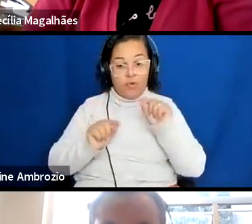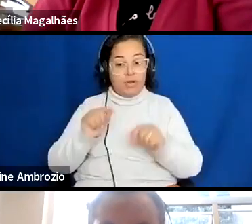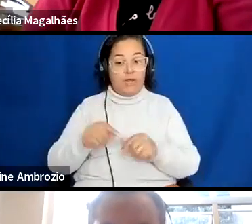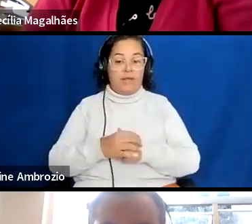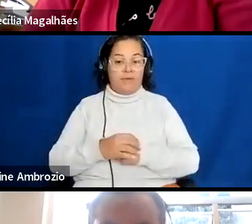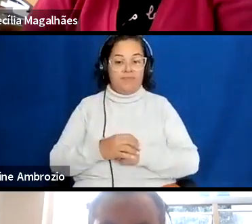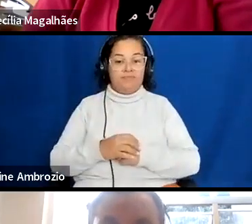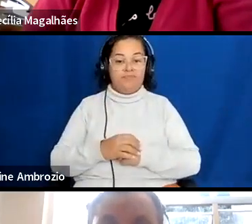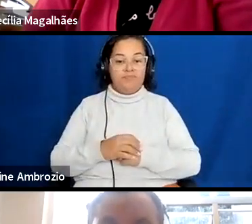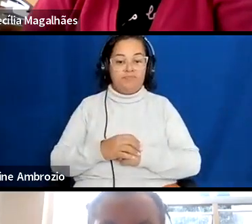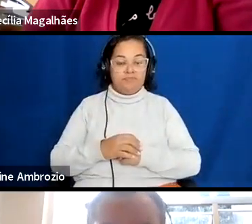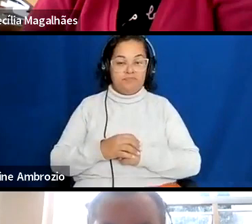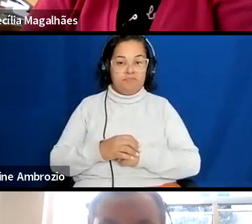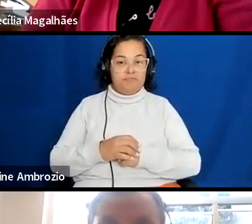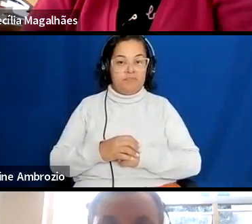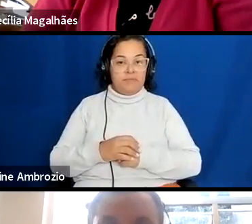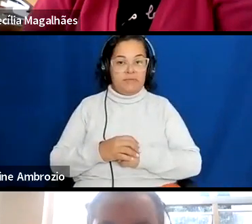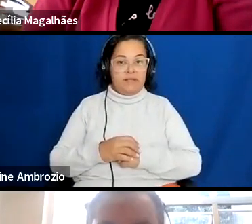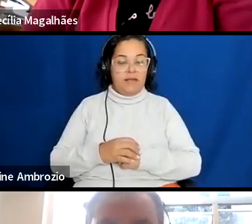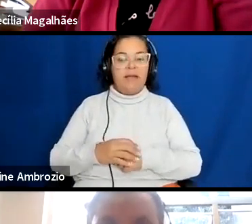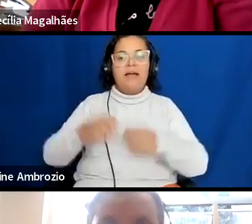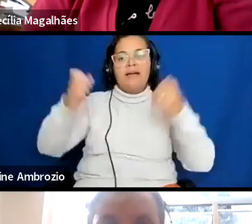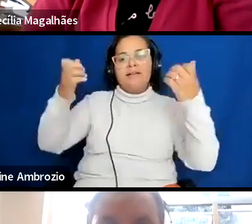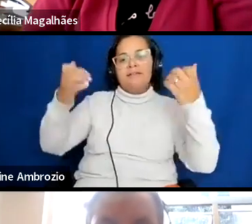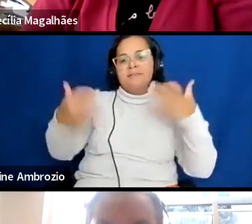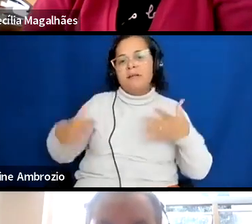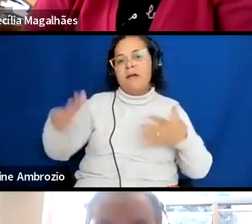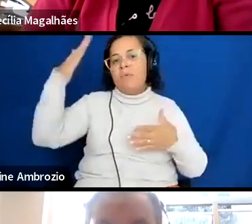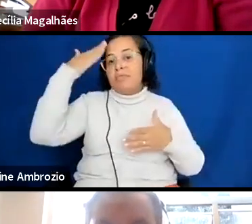about understanding a single